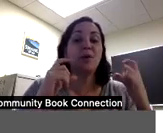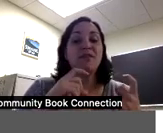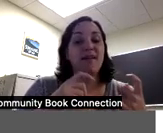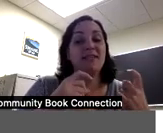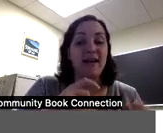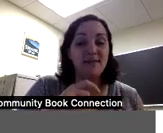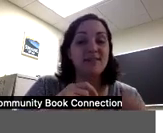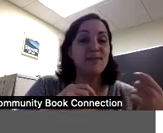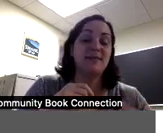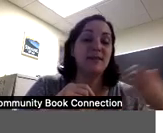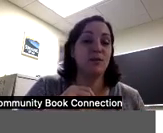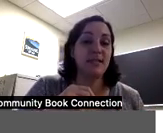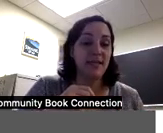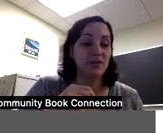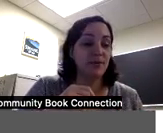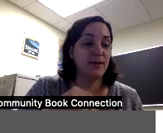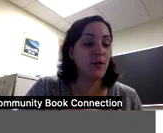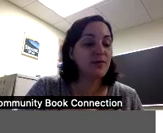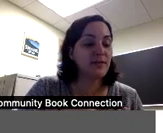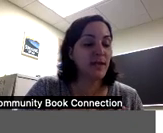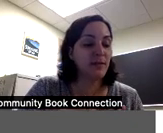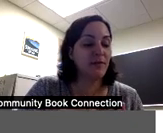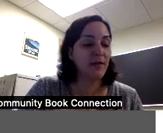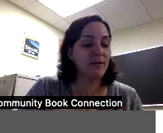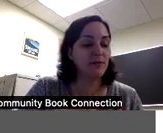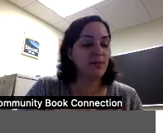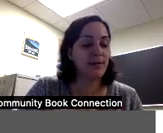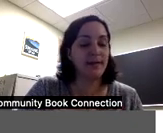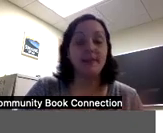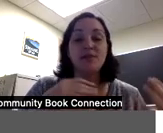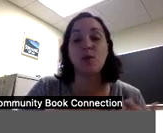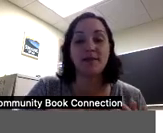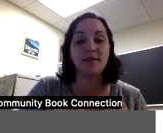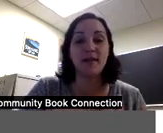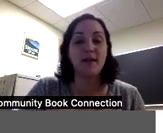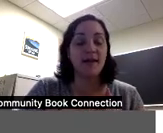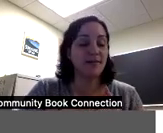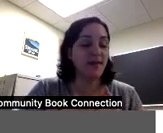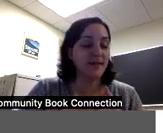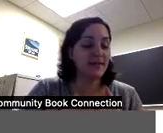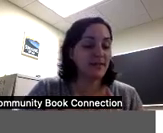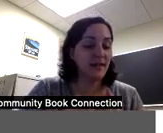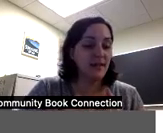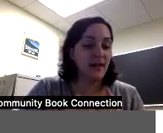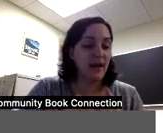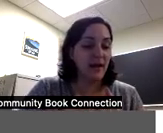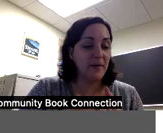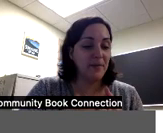up to 25 times the speed that it would in nature, but most of the time he found it to be at least twice as